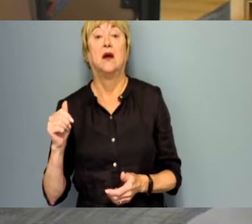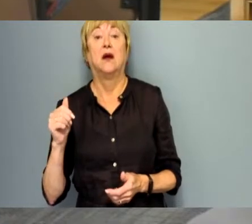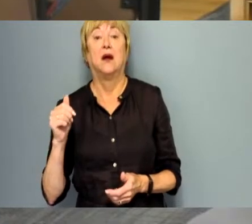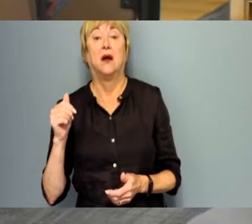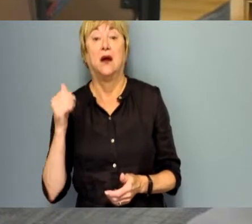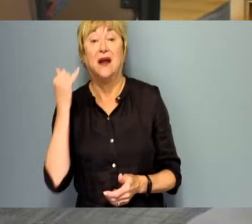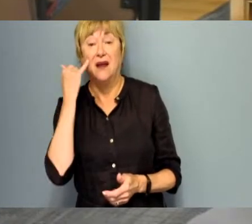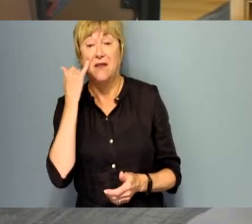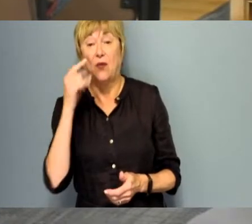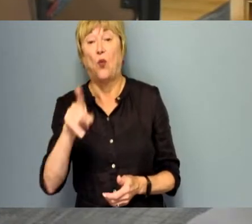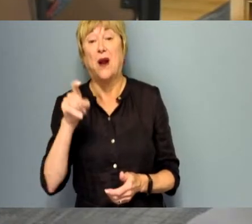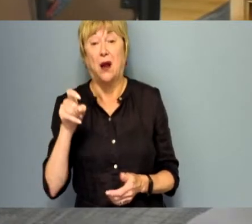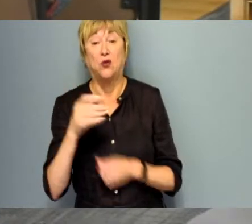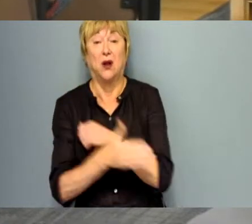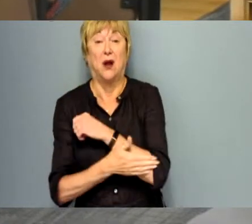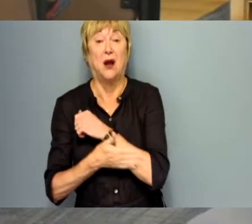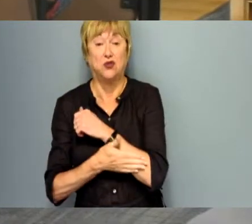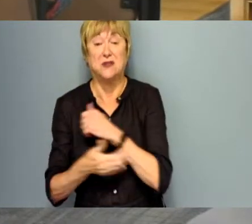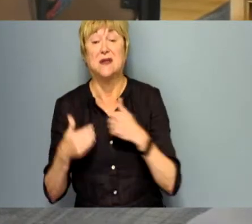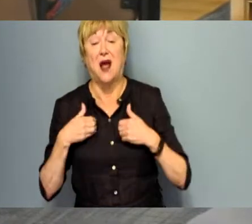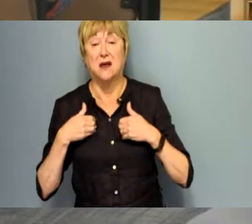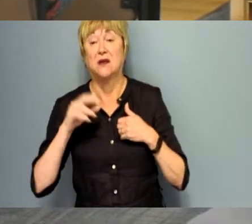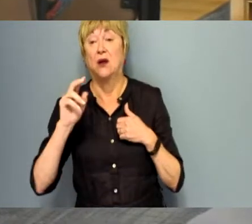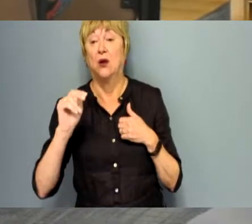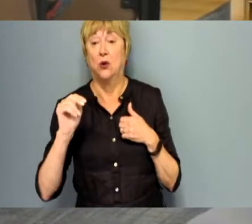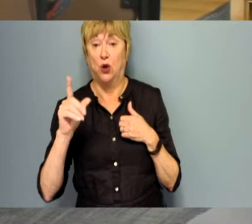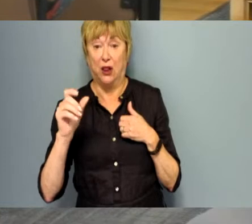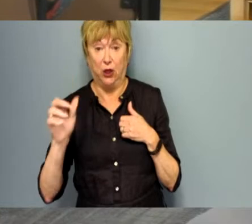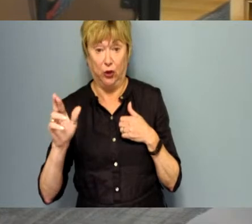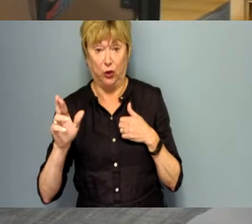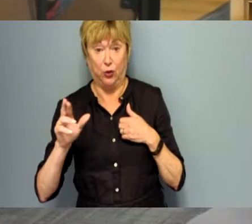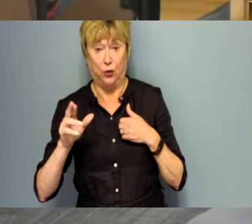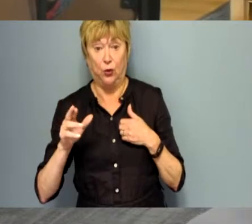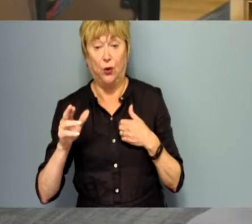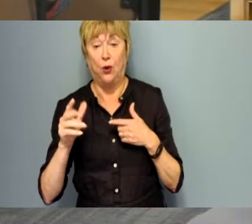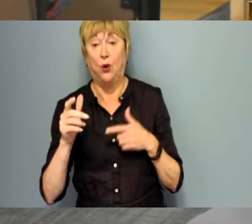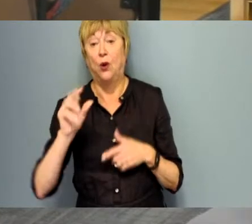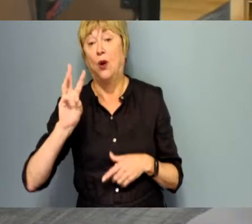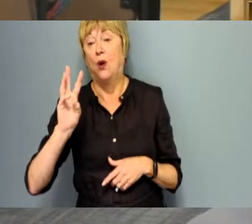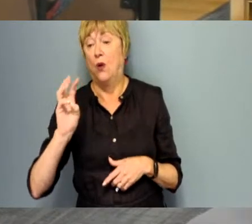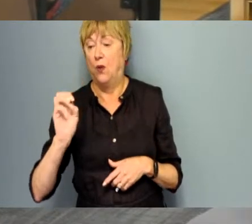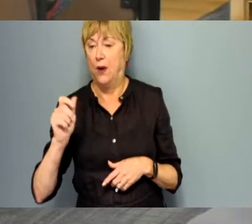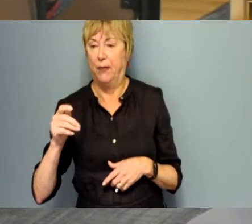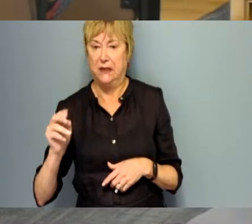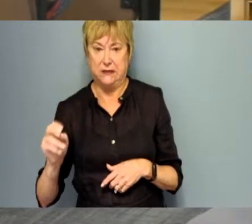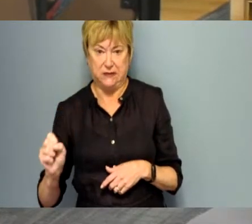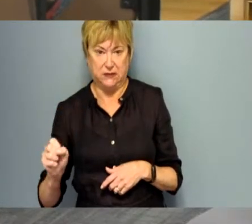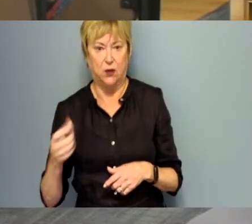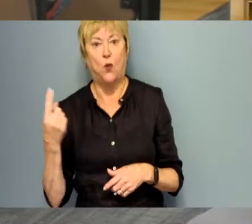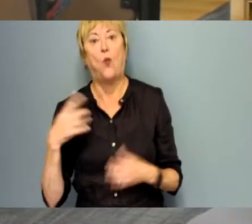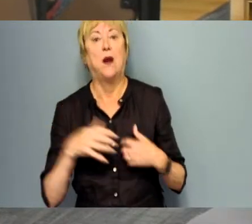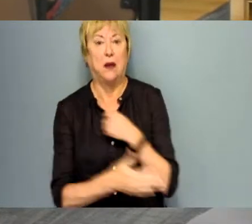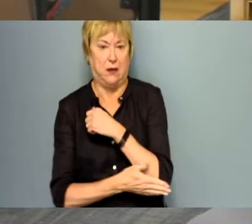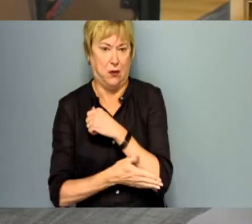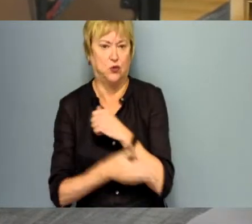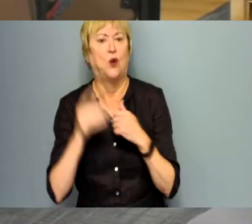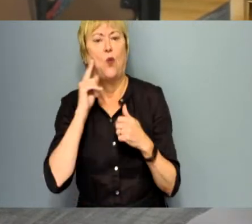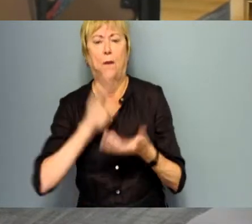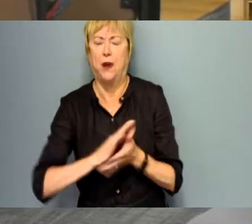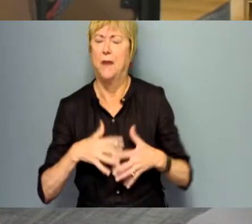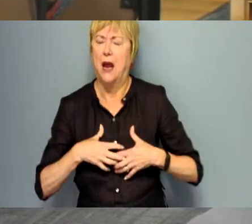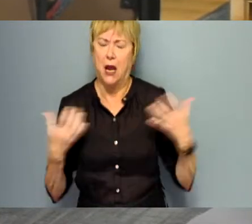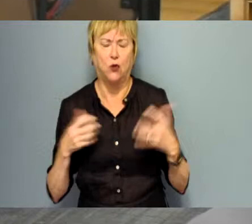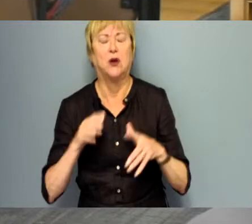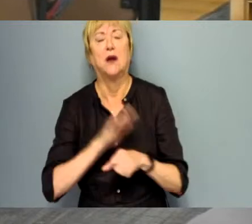100 nations, one of the nations is going to get angry and be dissatisfied and start off a chain nuclear world